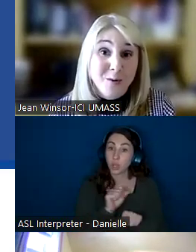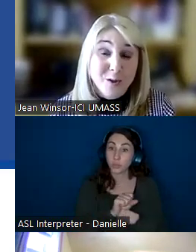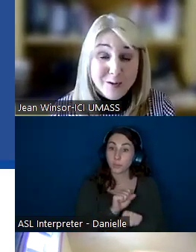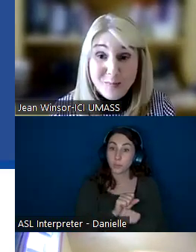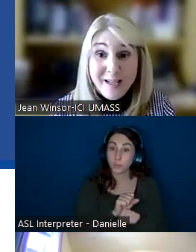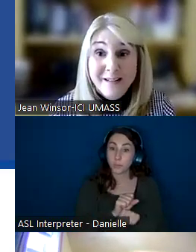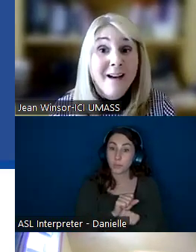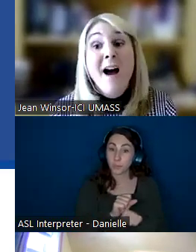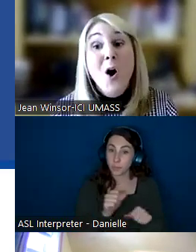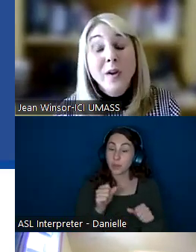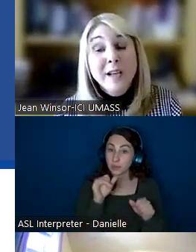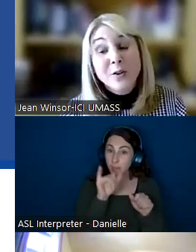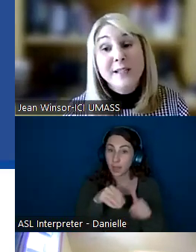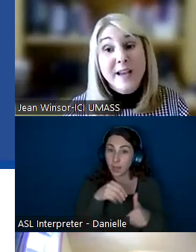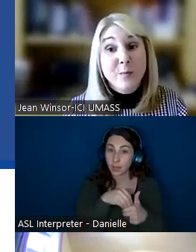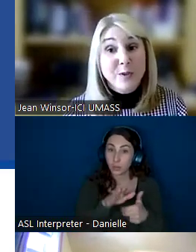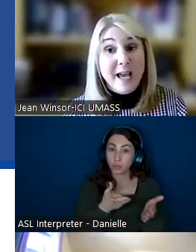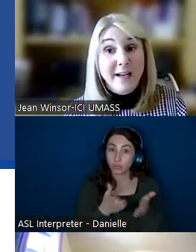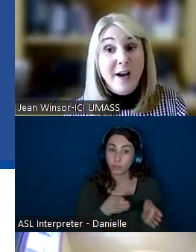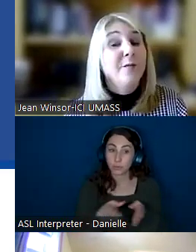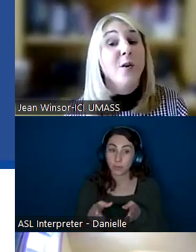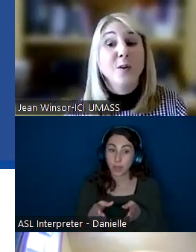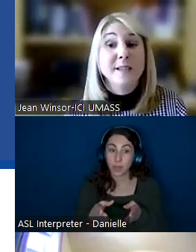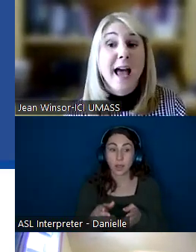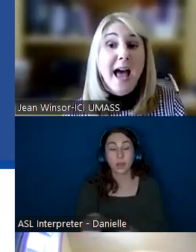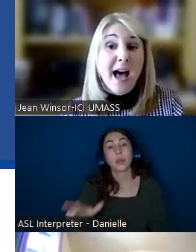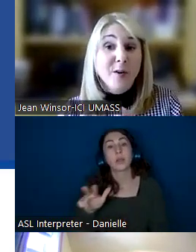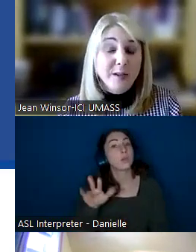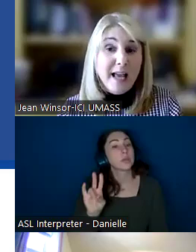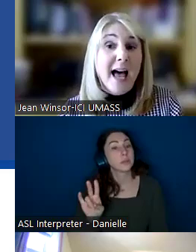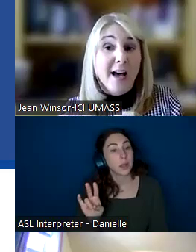job in their service plan? Only 37% of folks